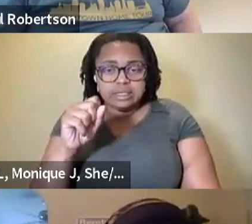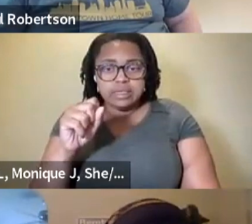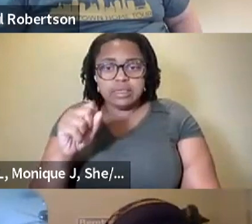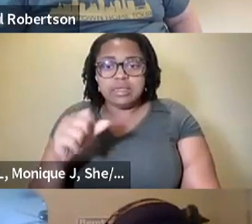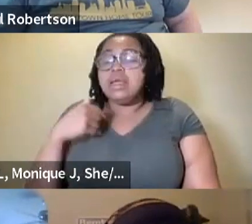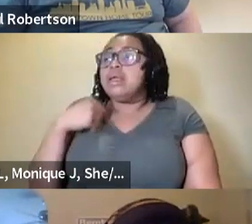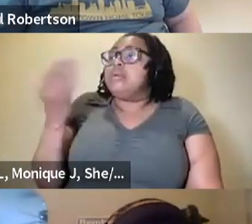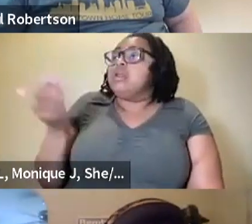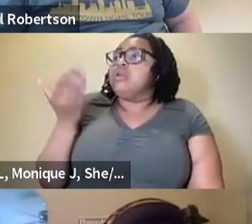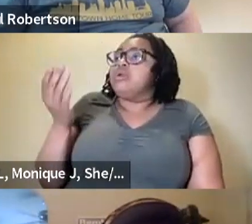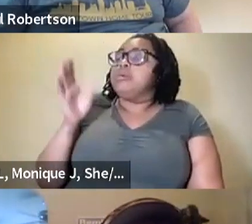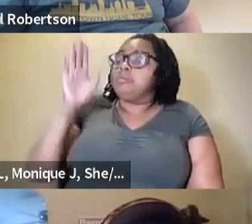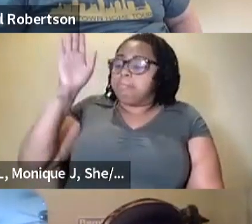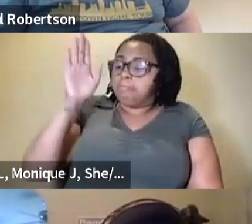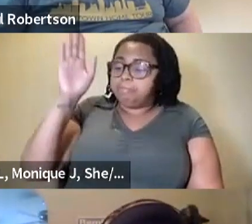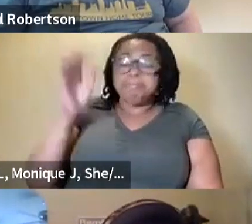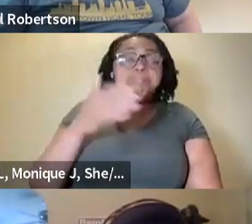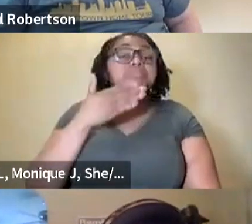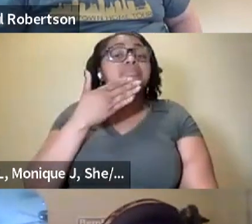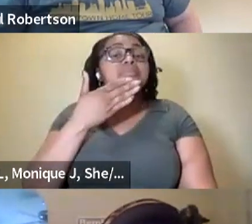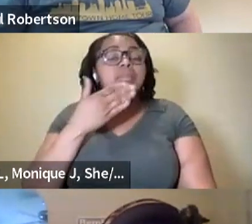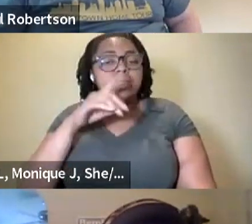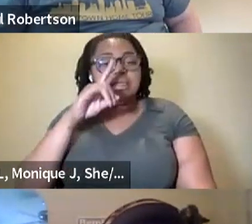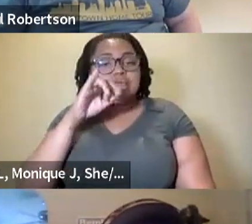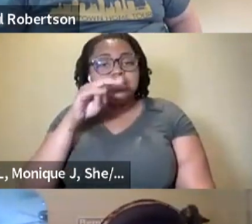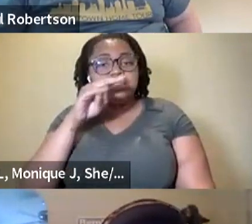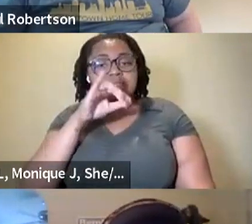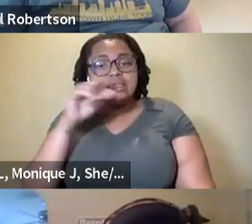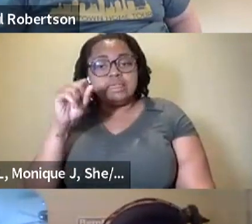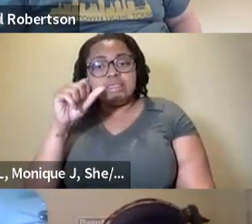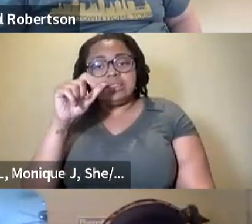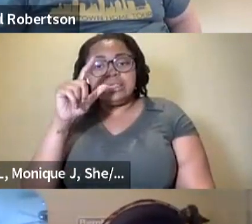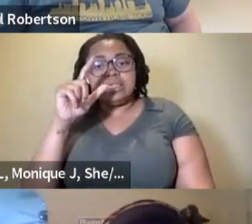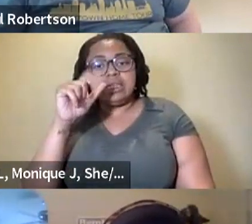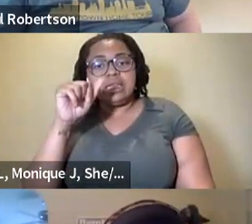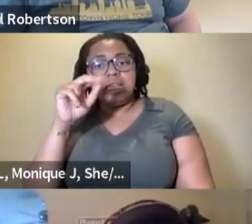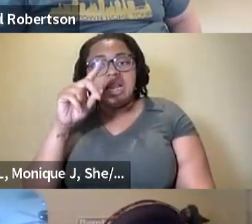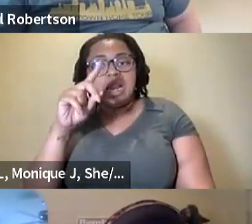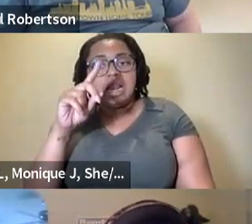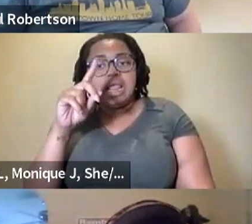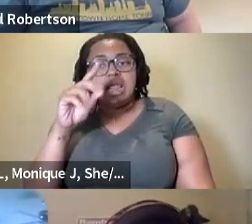Present. Thank you. Dennis Landfather?